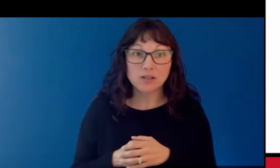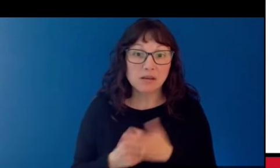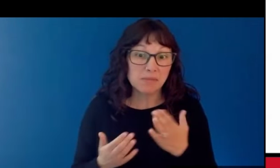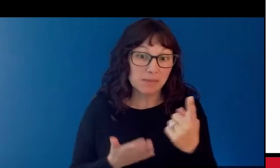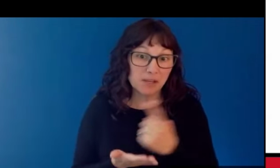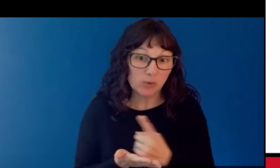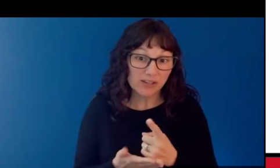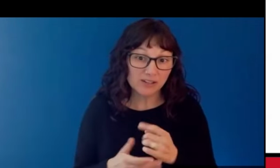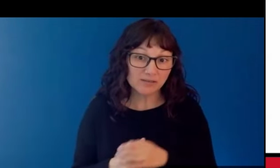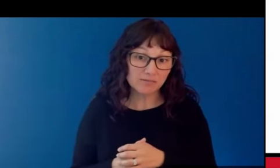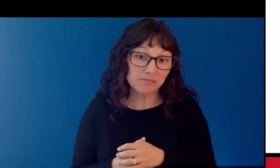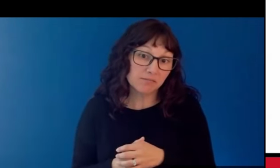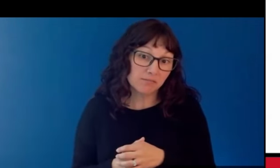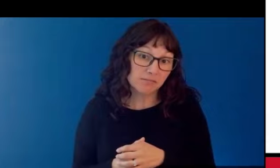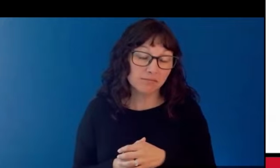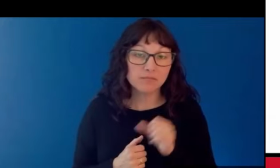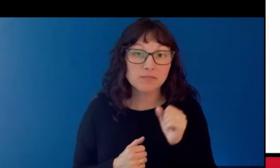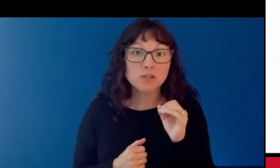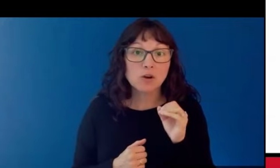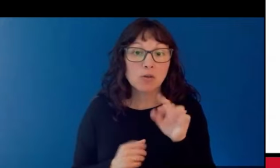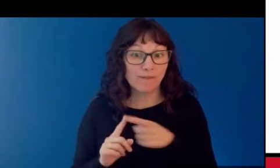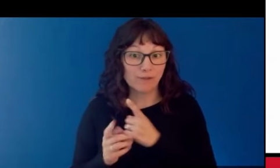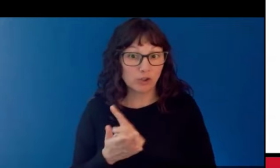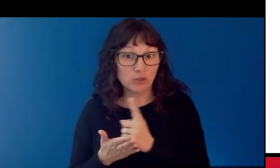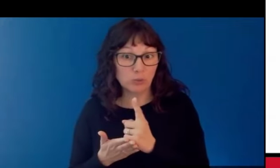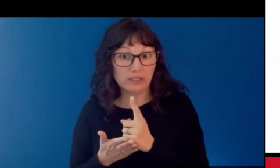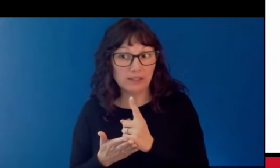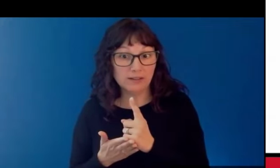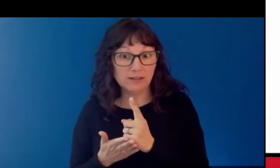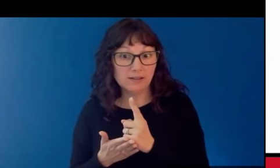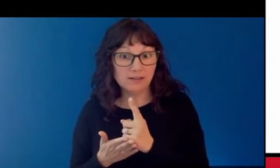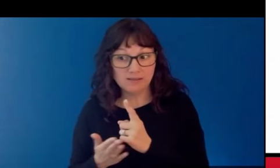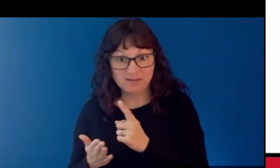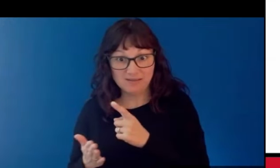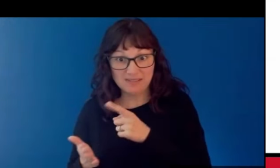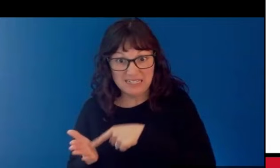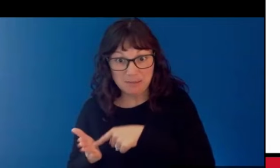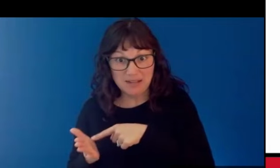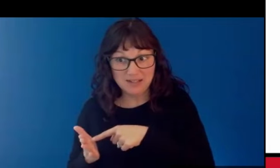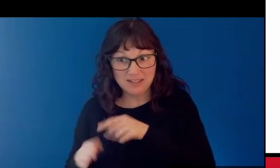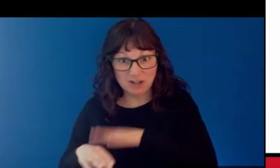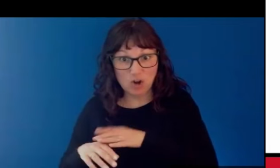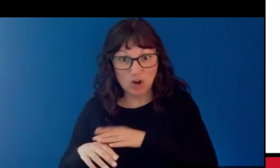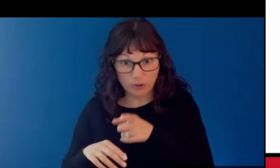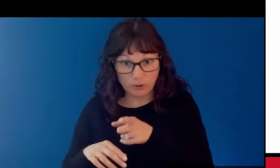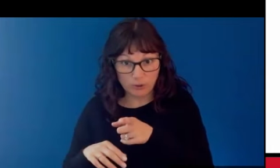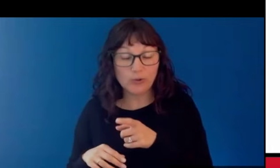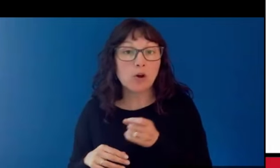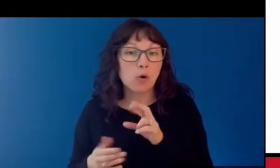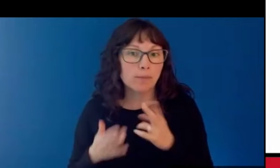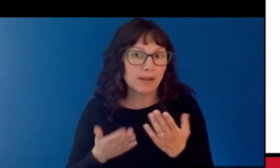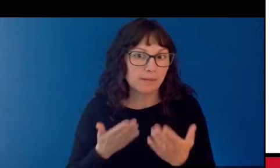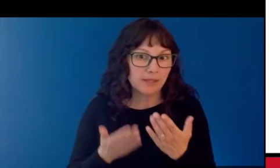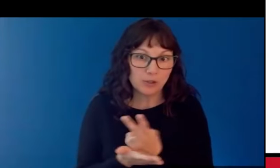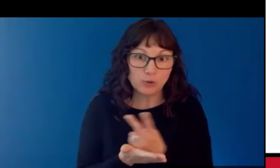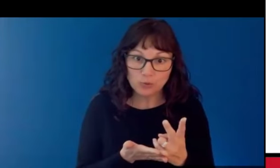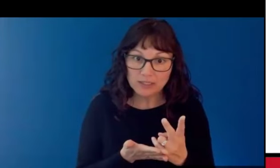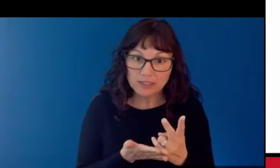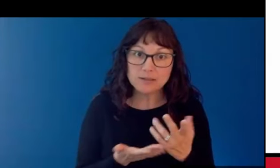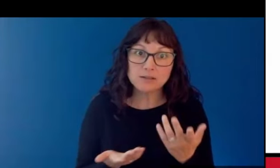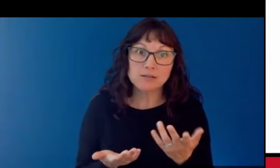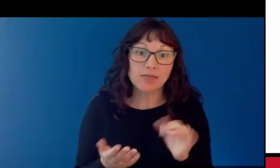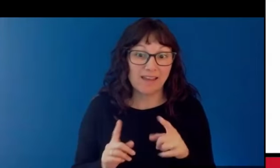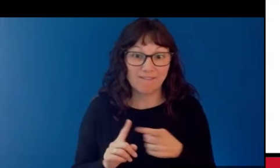week. So that first week of expenses is on you. It could say 2 weeks.